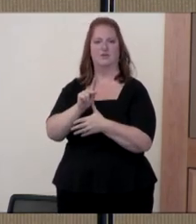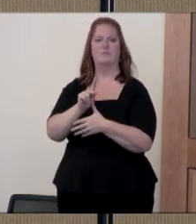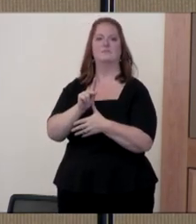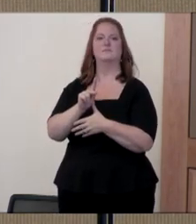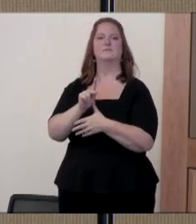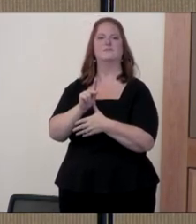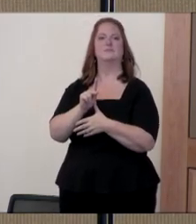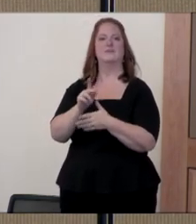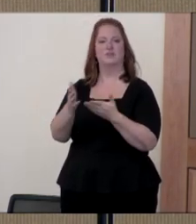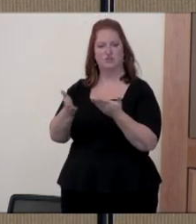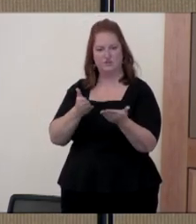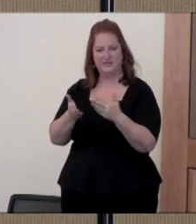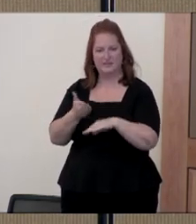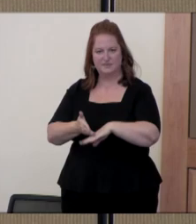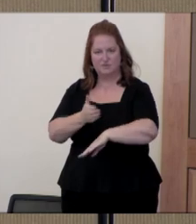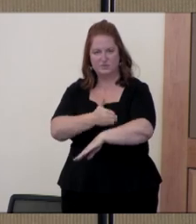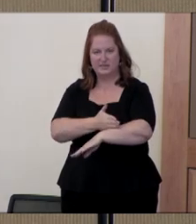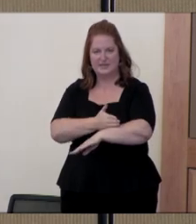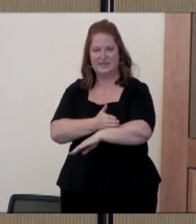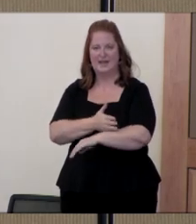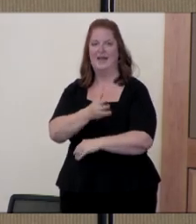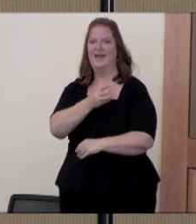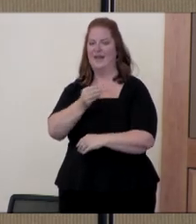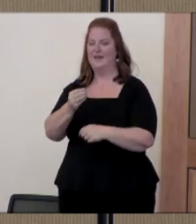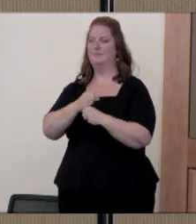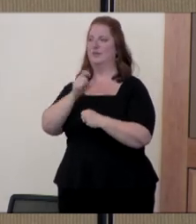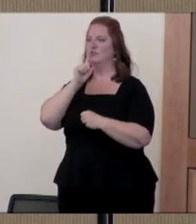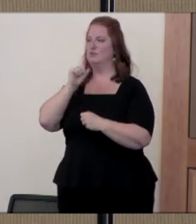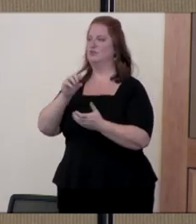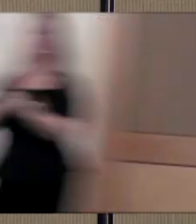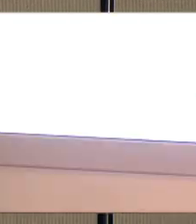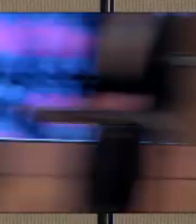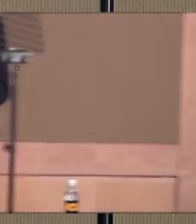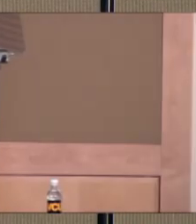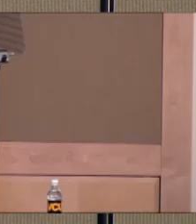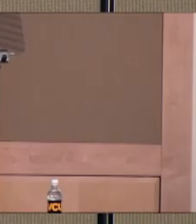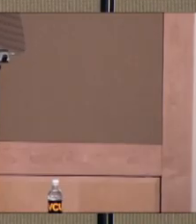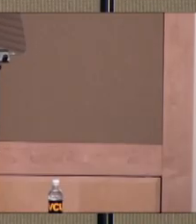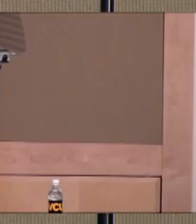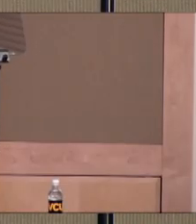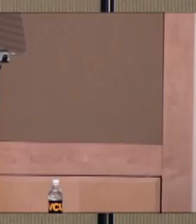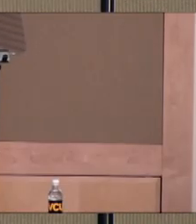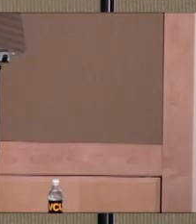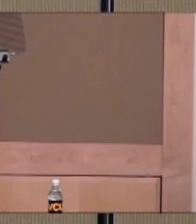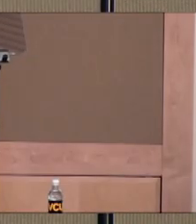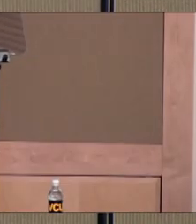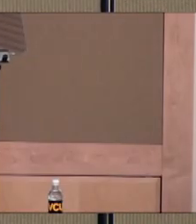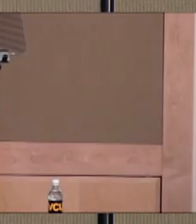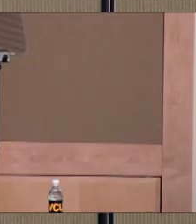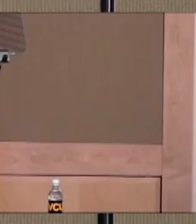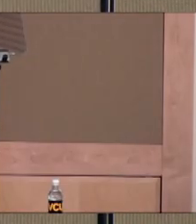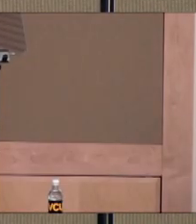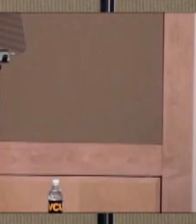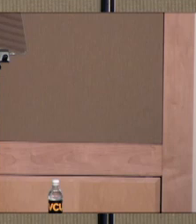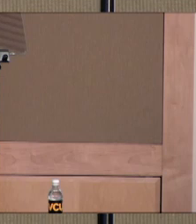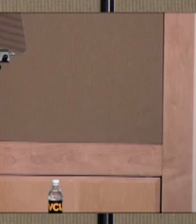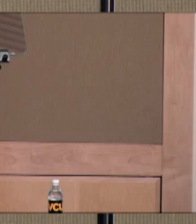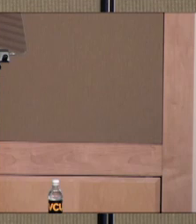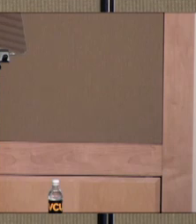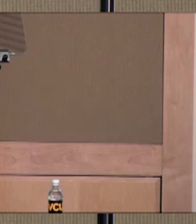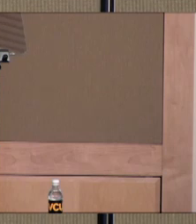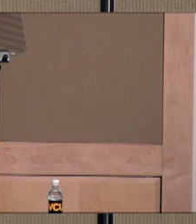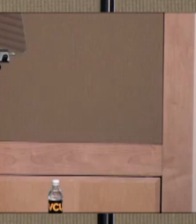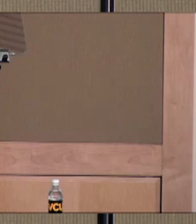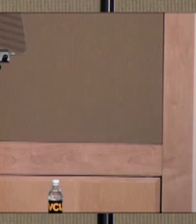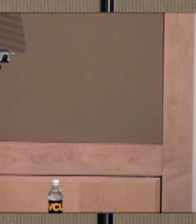areas, and to ensure that our students can be successful. Services to students are